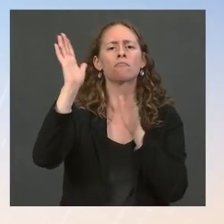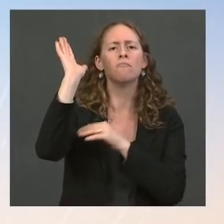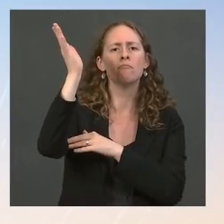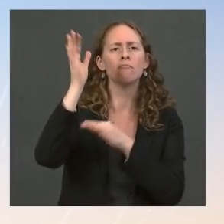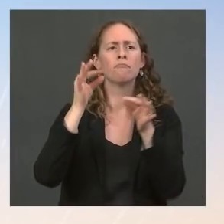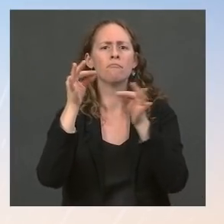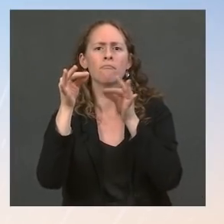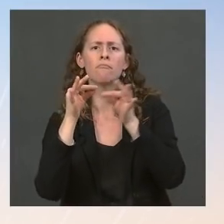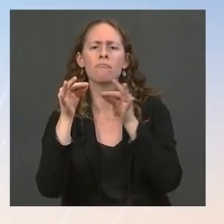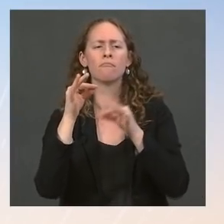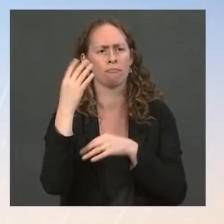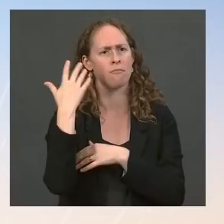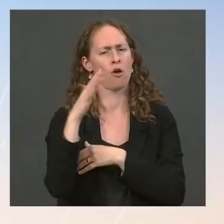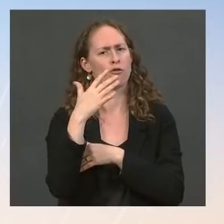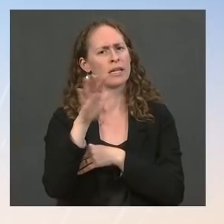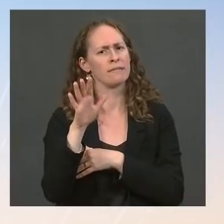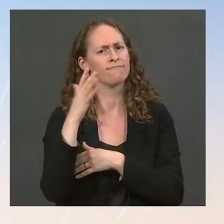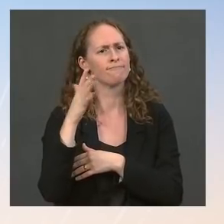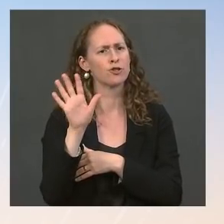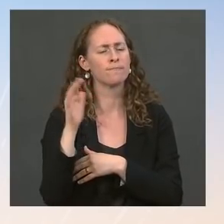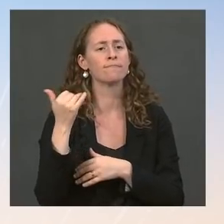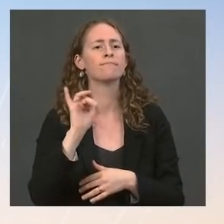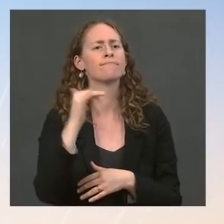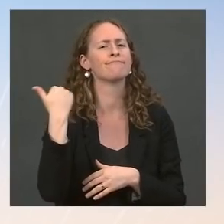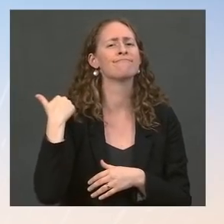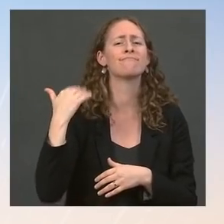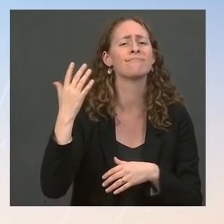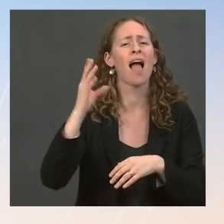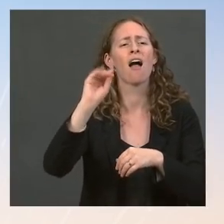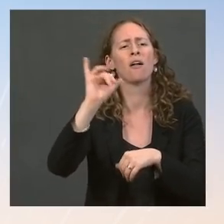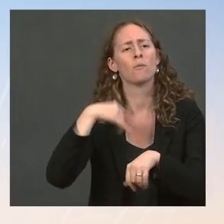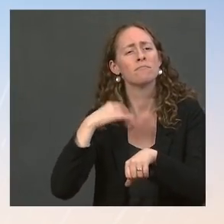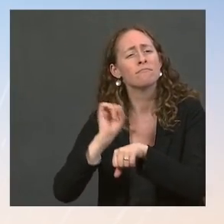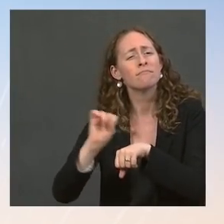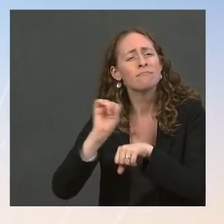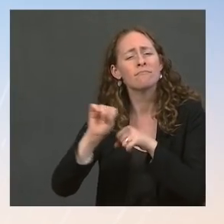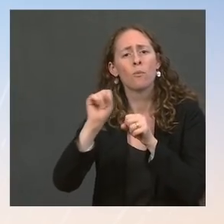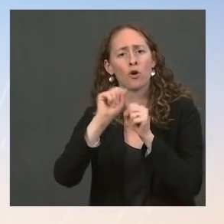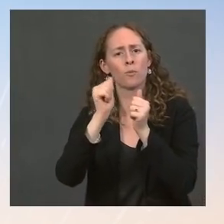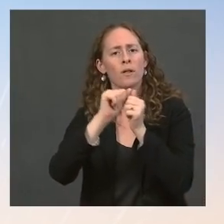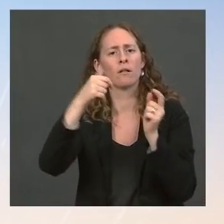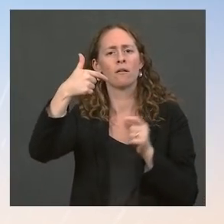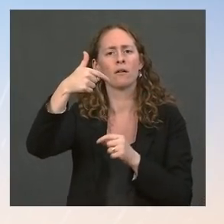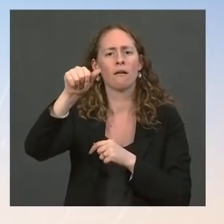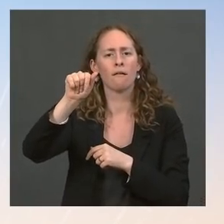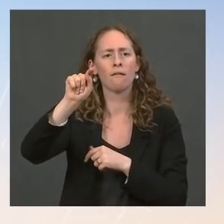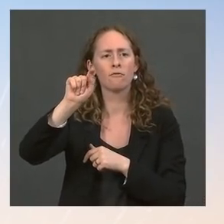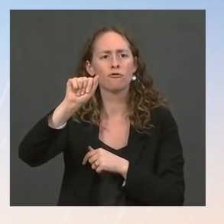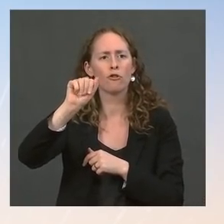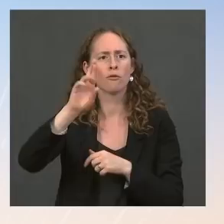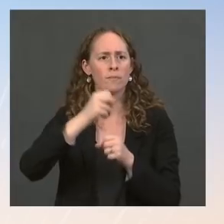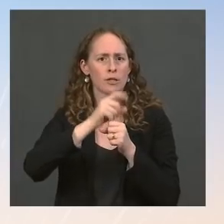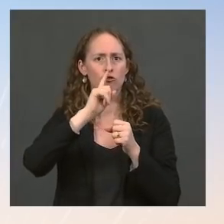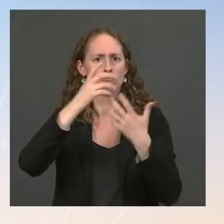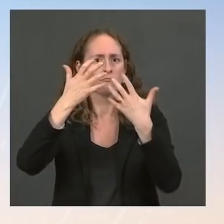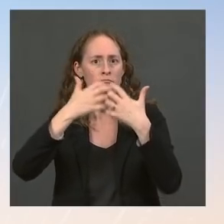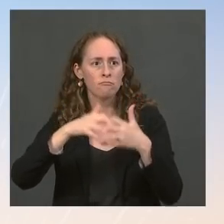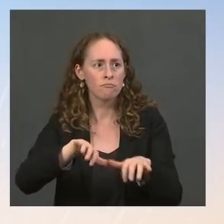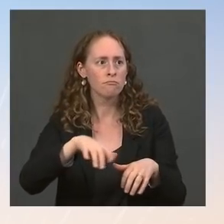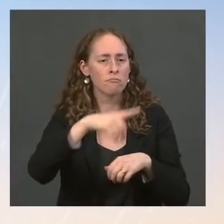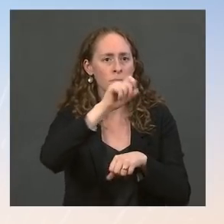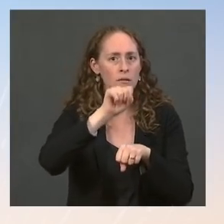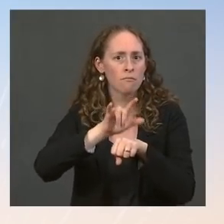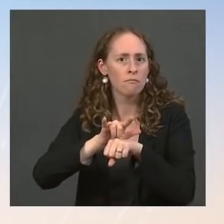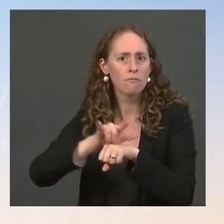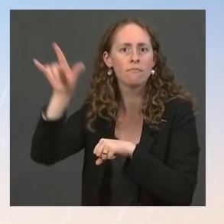of the reasons also that we've been working so hard with the Qataris to ensure there are flights operable that can get into the country to get this humanitarian assistance out